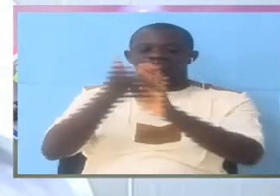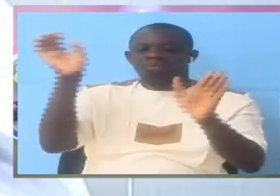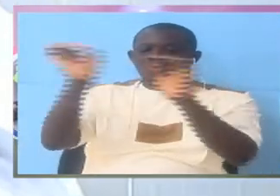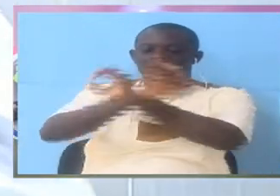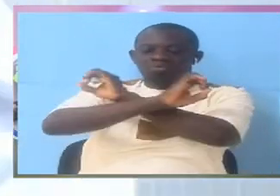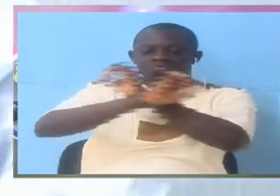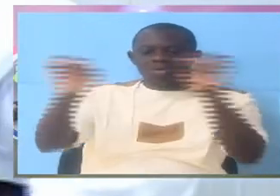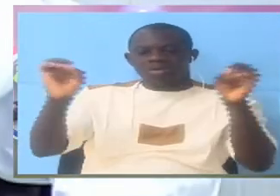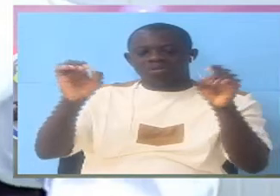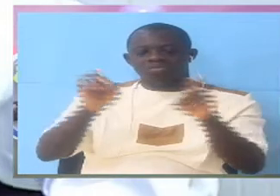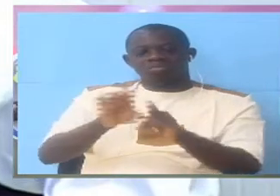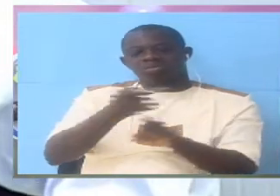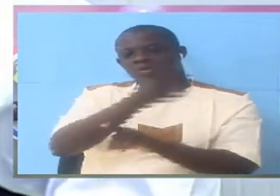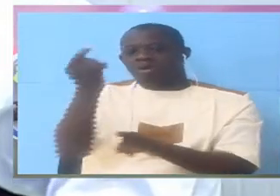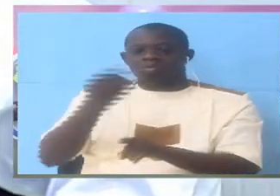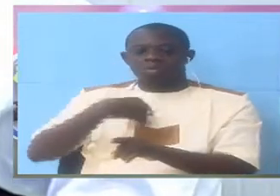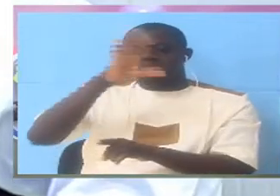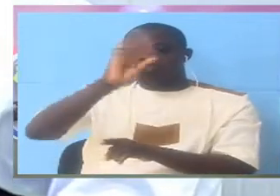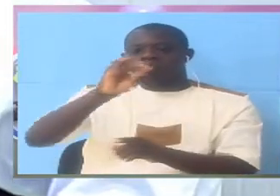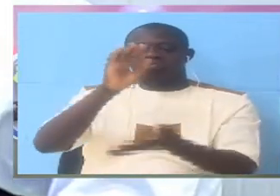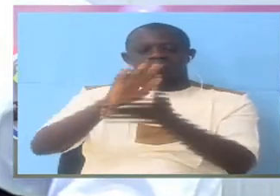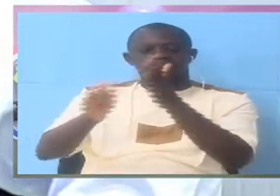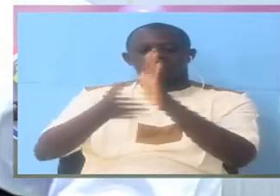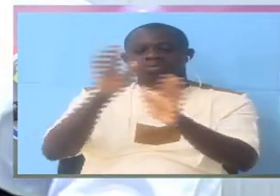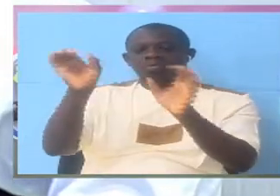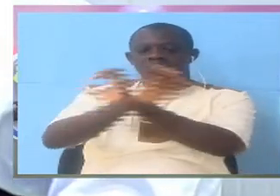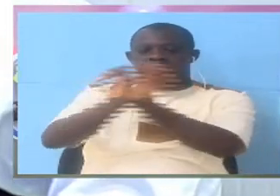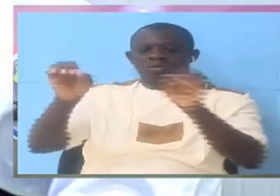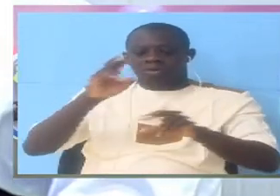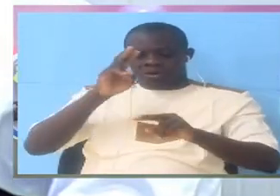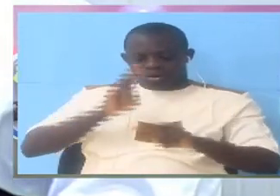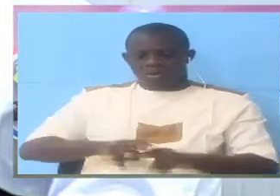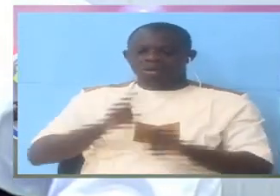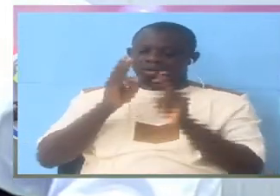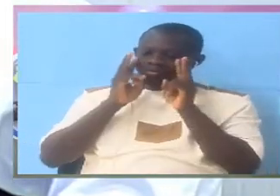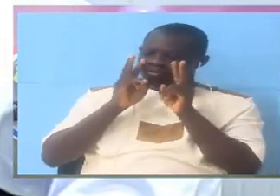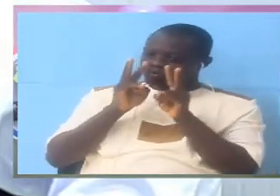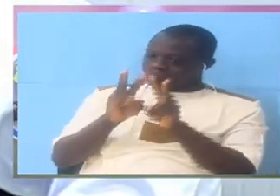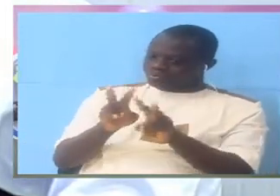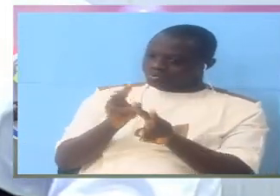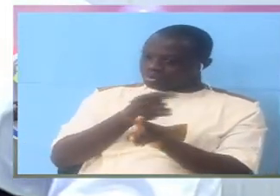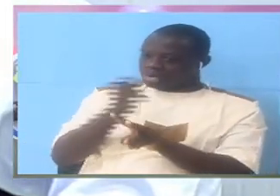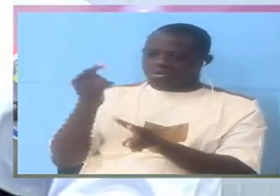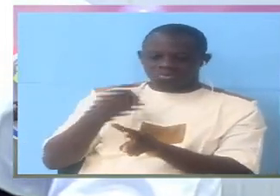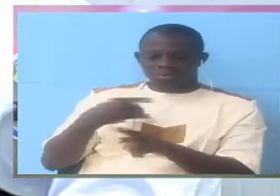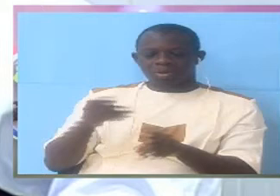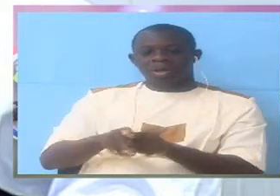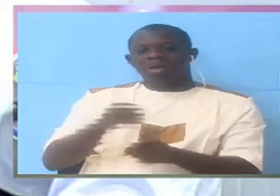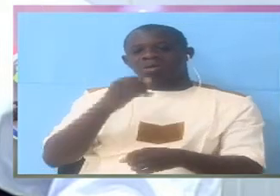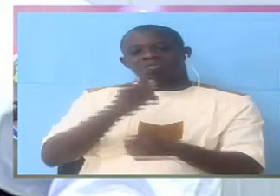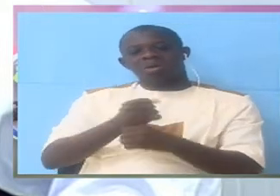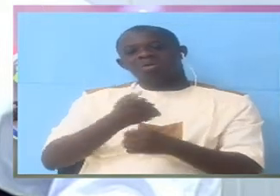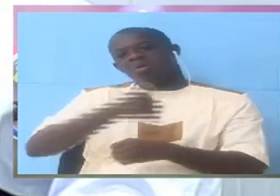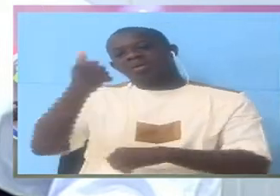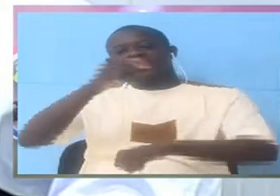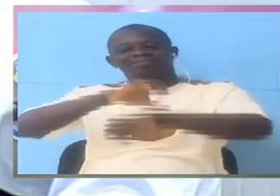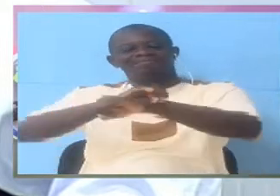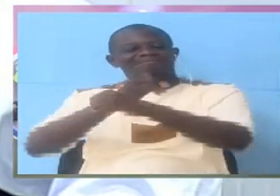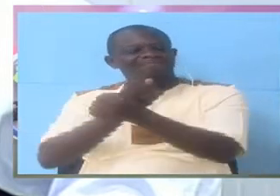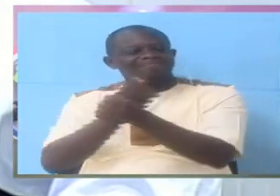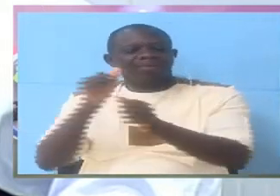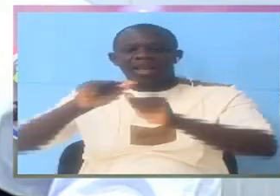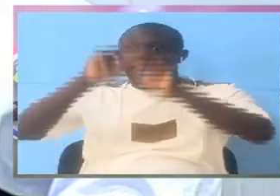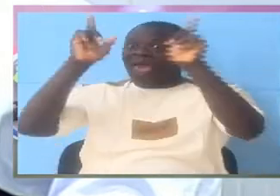you people did nothing. You sat down and watched these people sentenced to death, life imprisonment, and very long terms